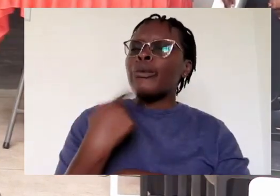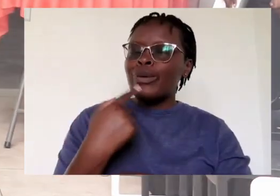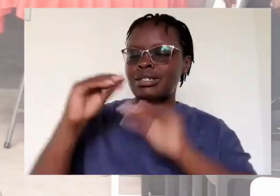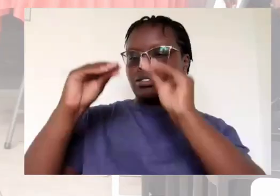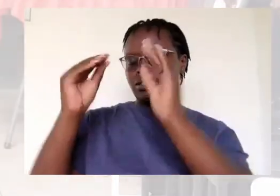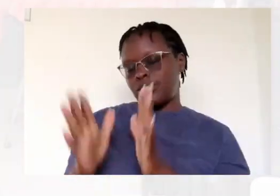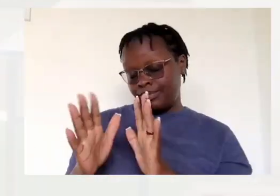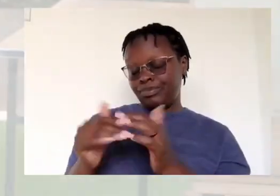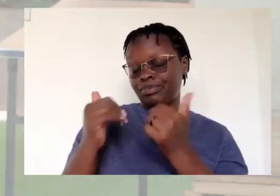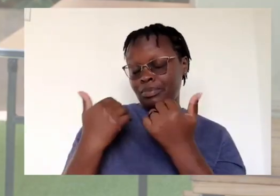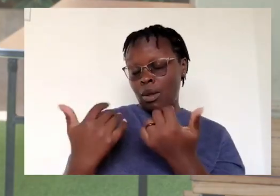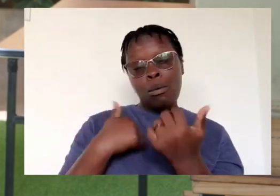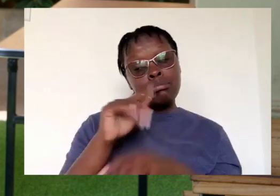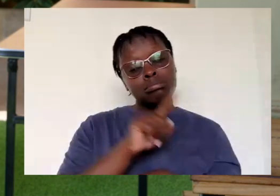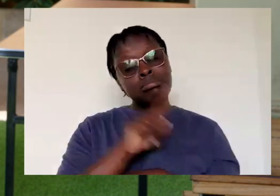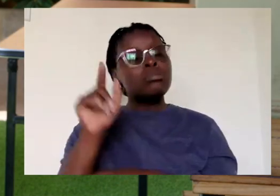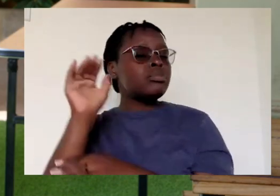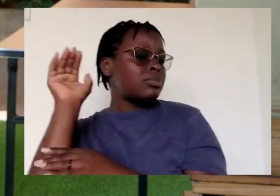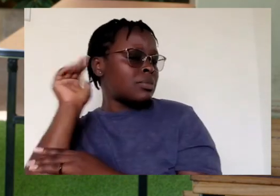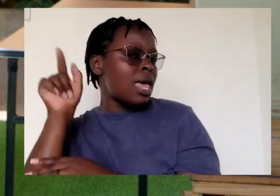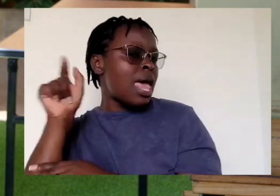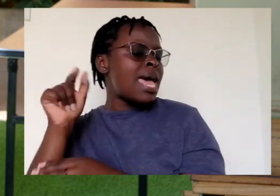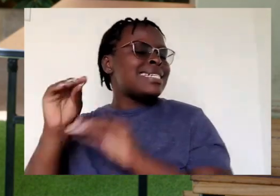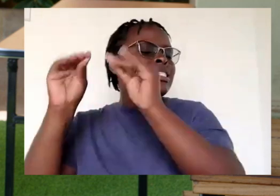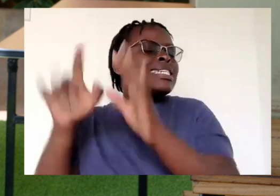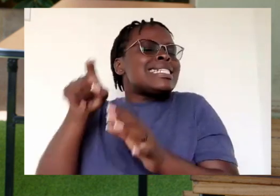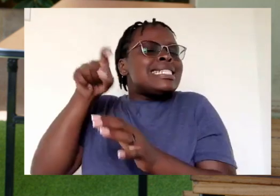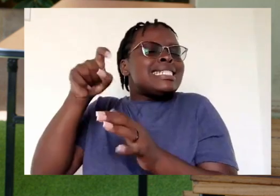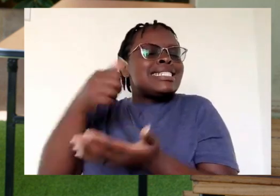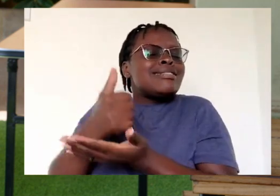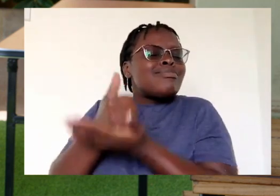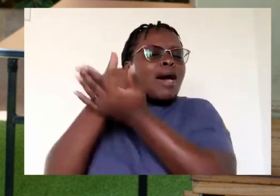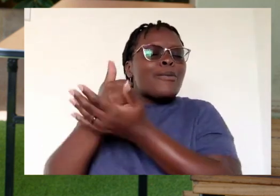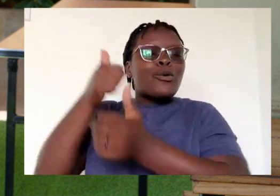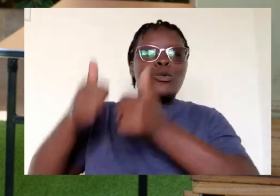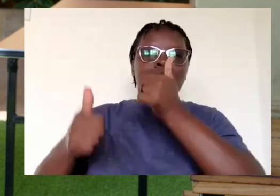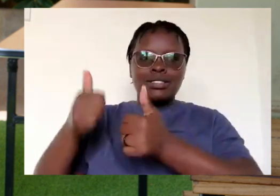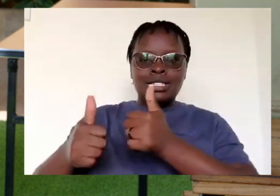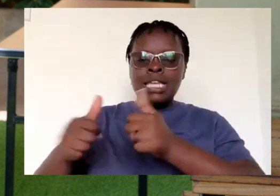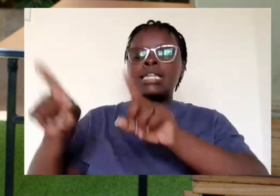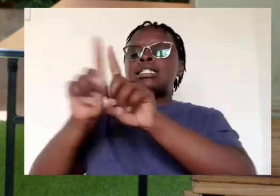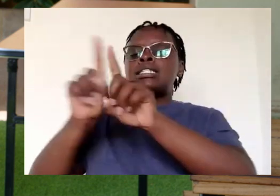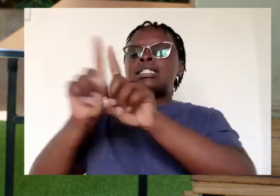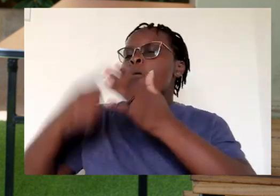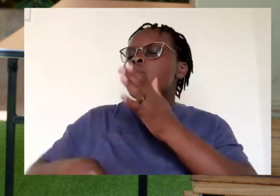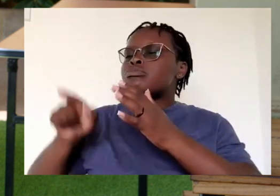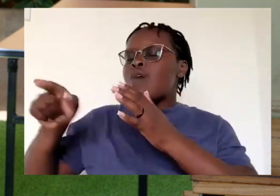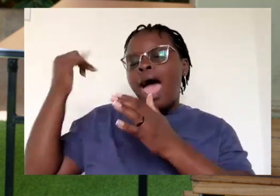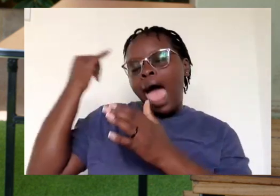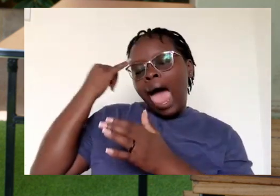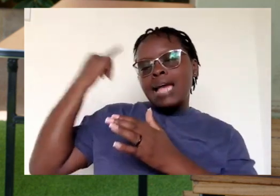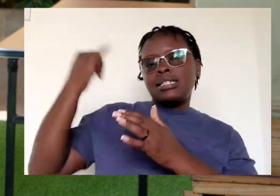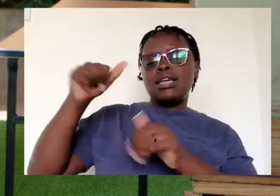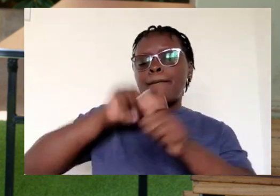into classrooms. Well, let's now find out from teachers what kind of support they need and what practical solutions will help them maximize partnerships